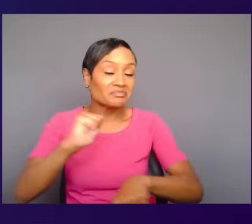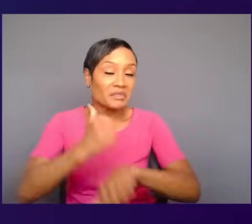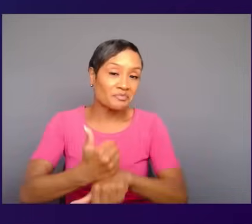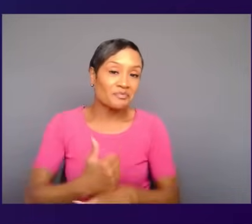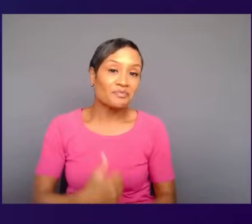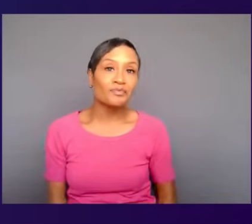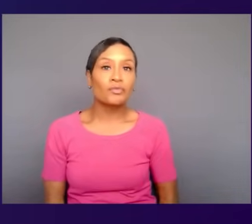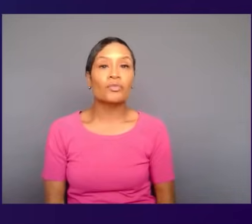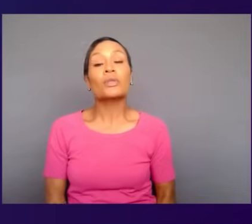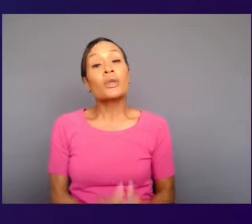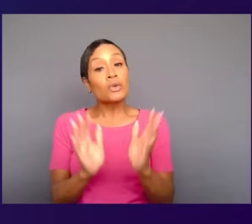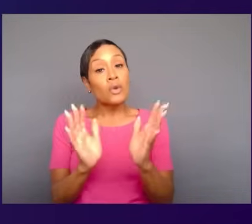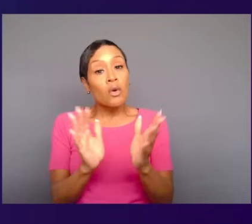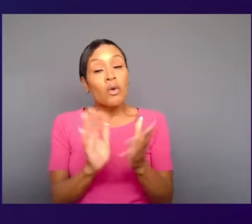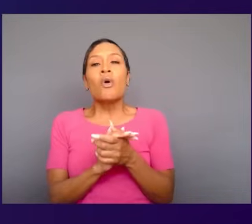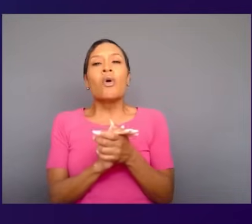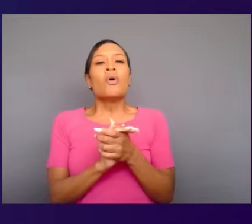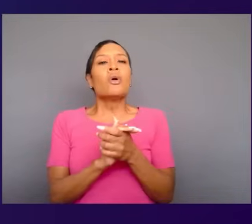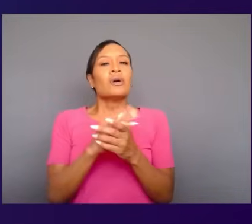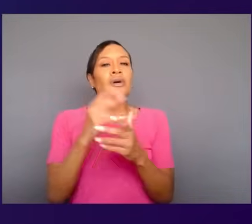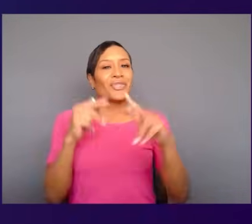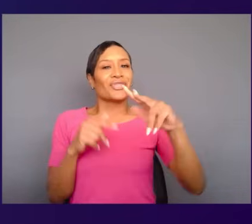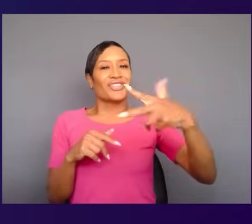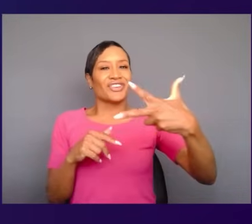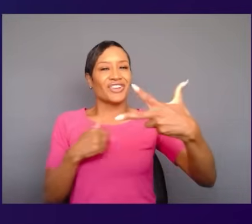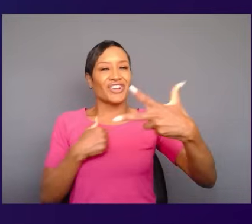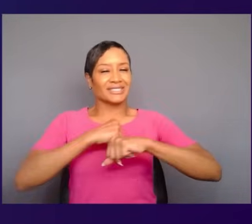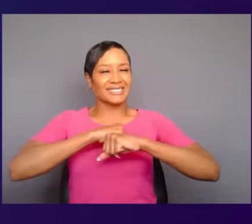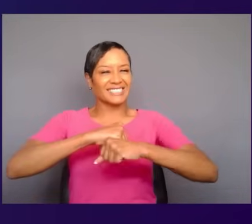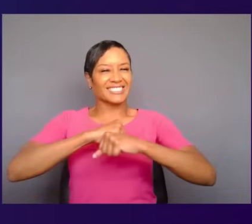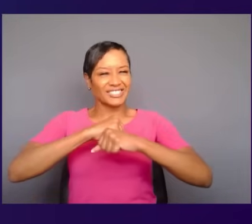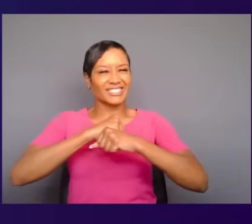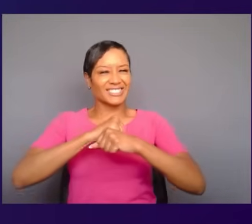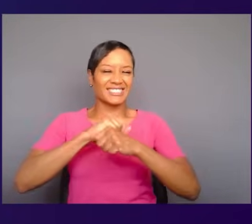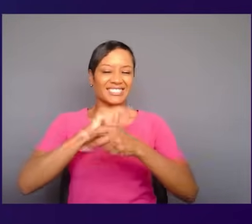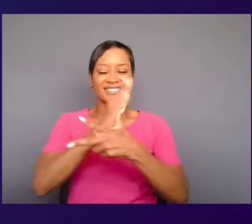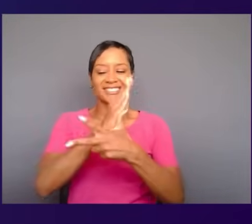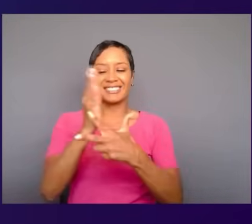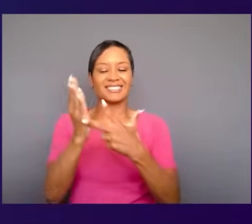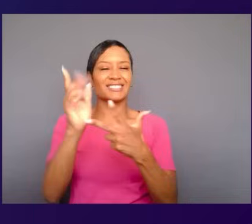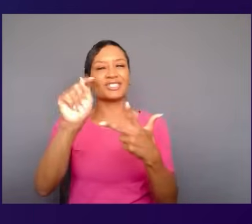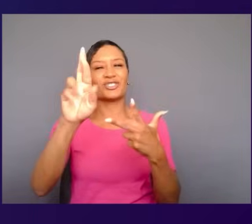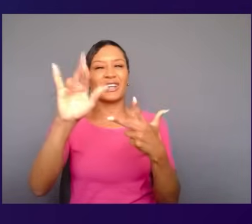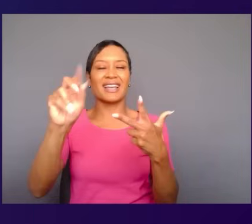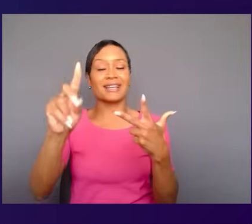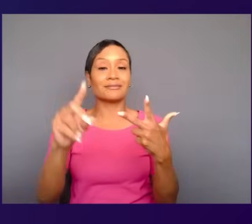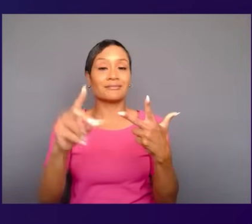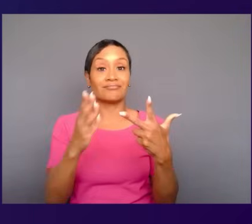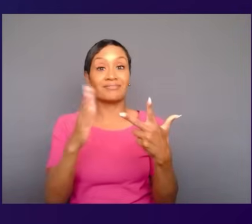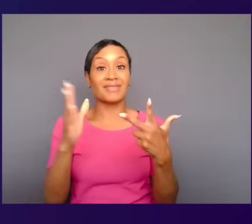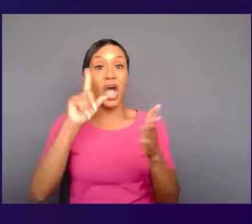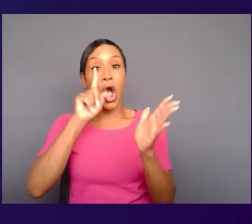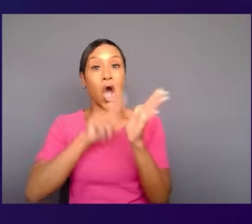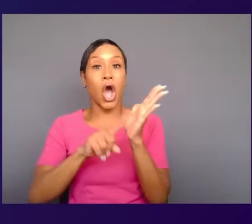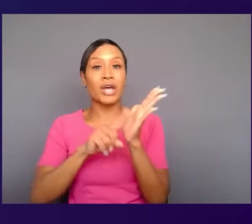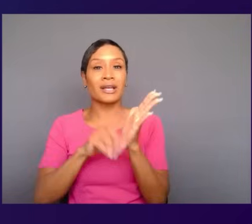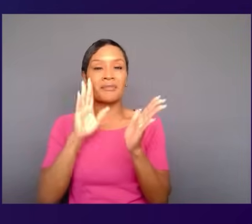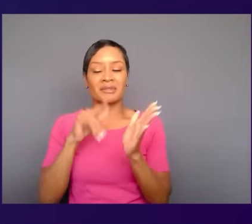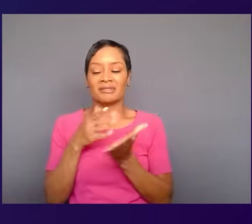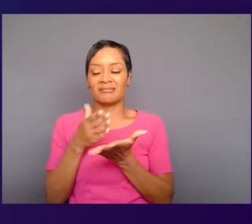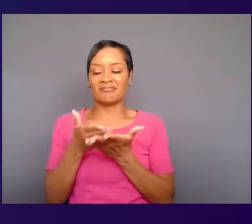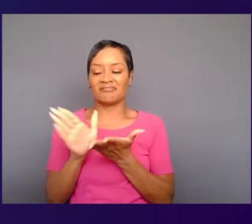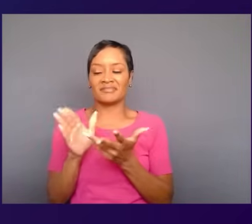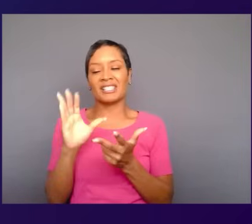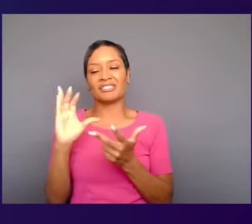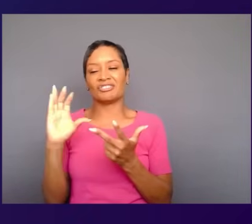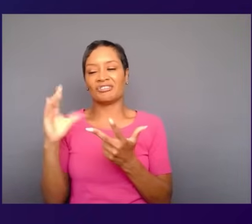So this brings us to the third of our security triad. This is the audit story, and this is the unloved child of the three. This